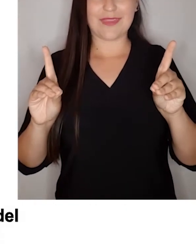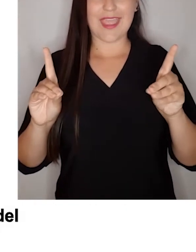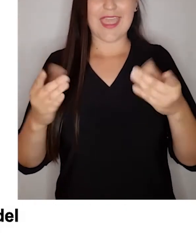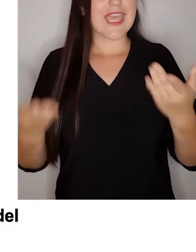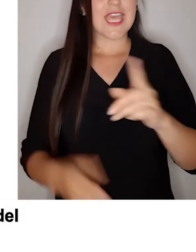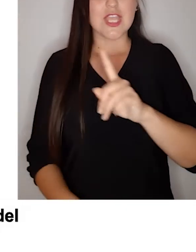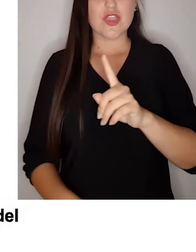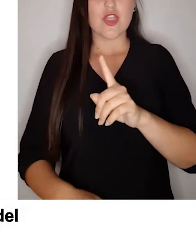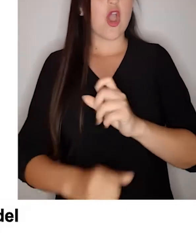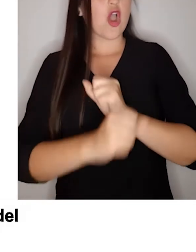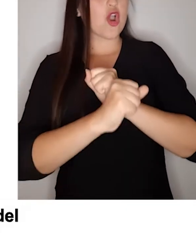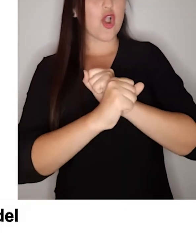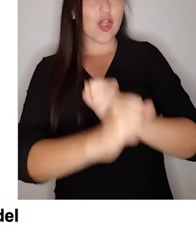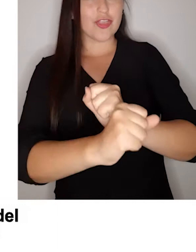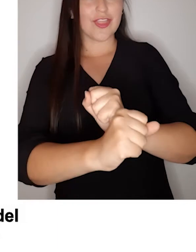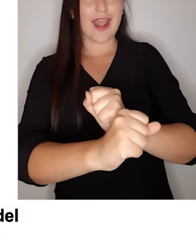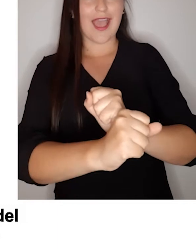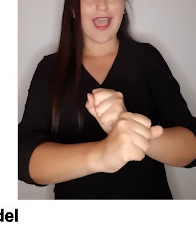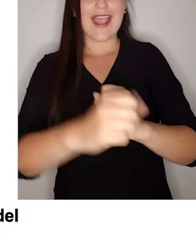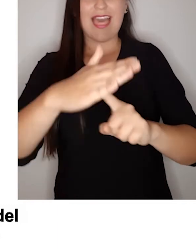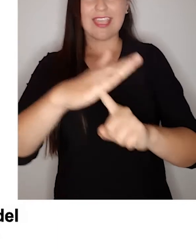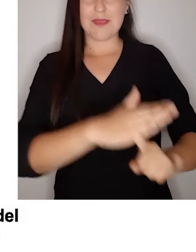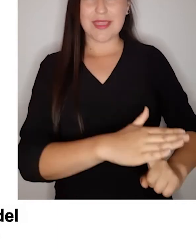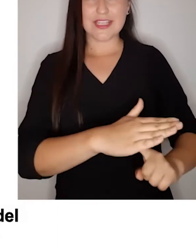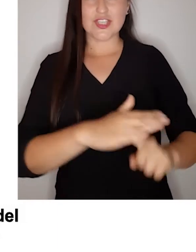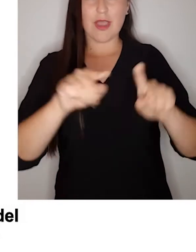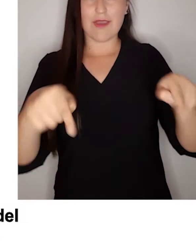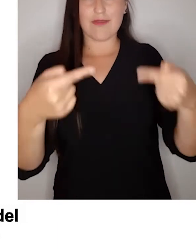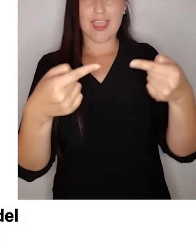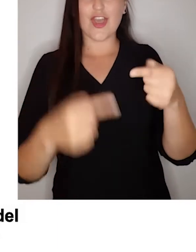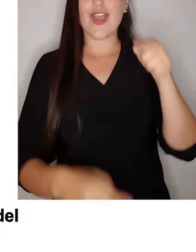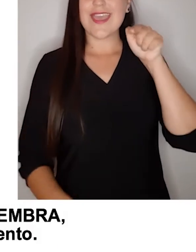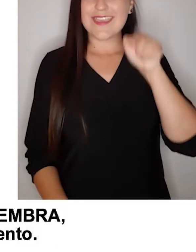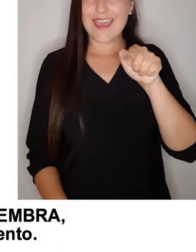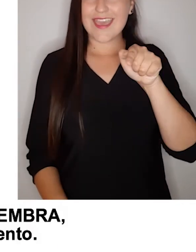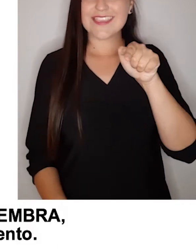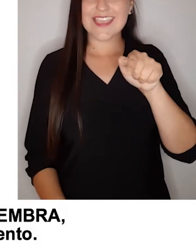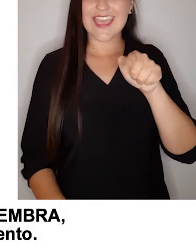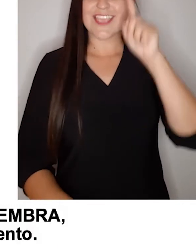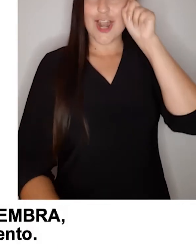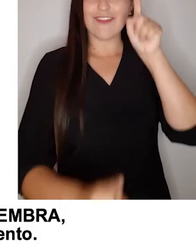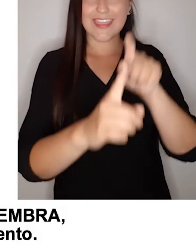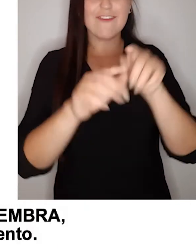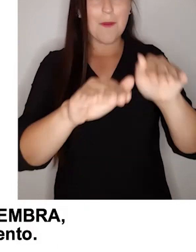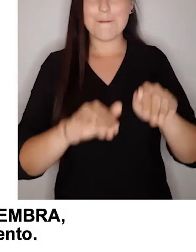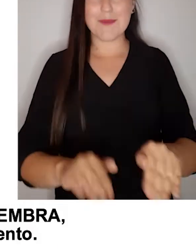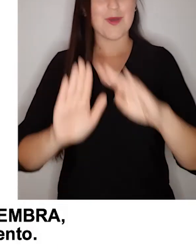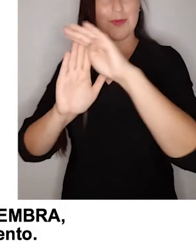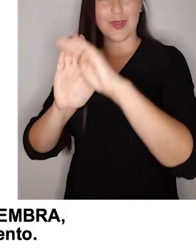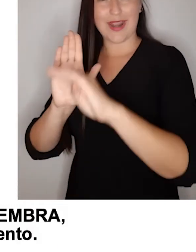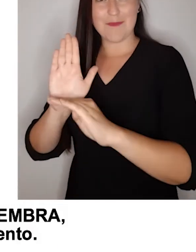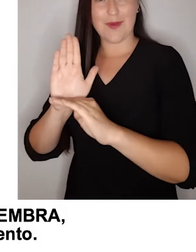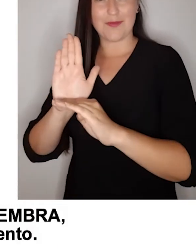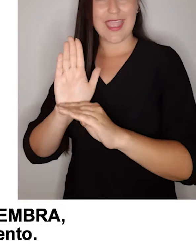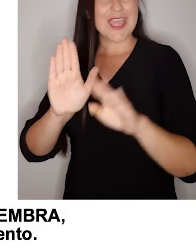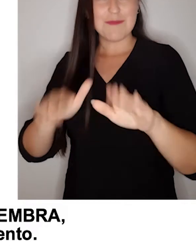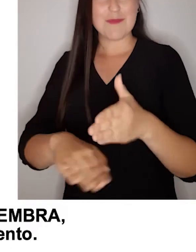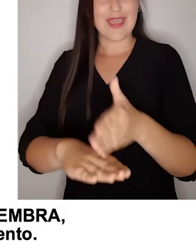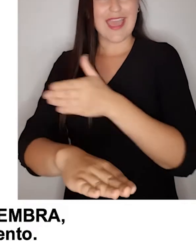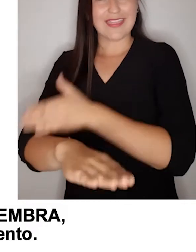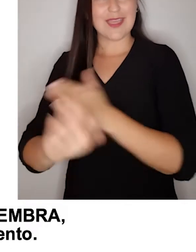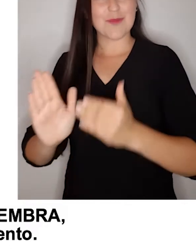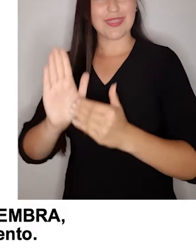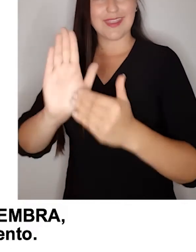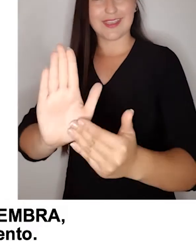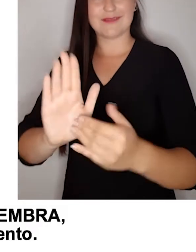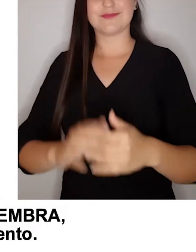as a counterweight against prejudice and discrimination. And this is exactly the DEMBRA logic, as I